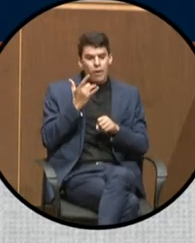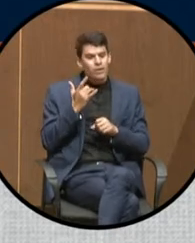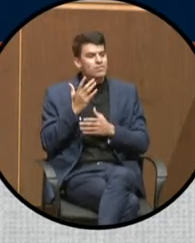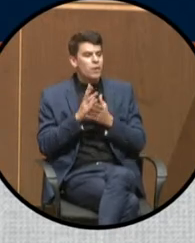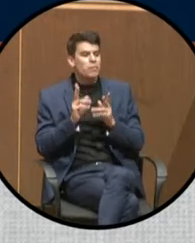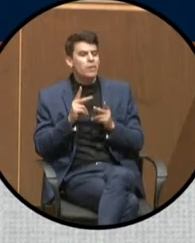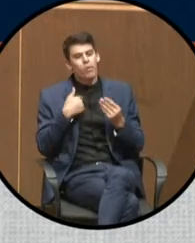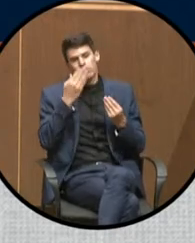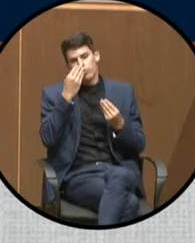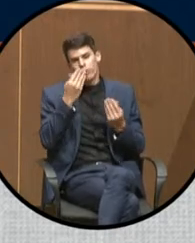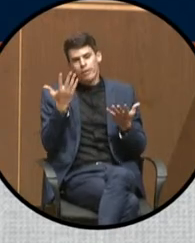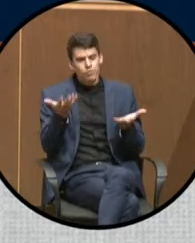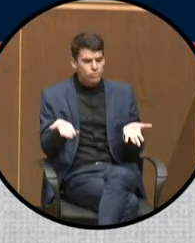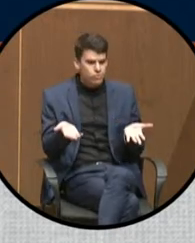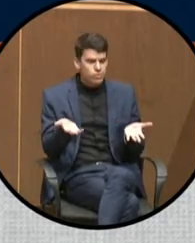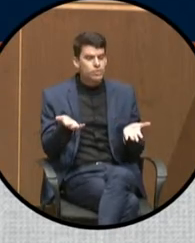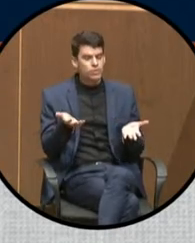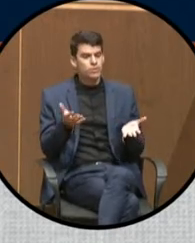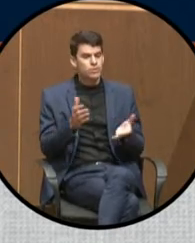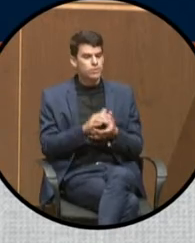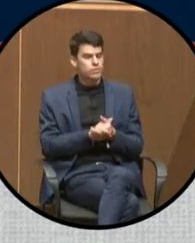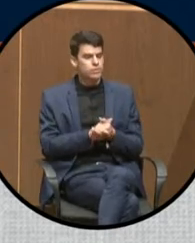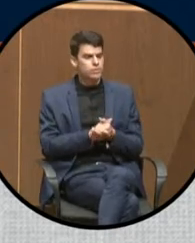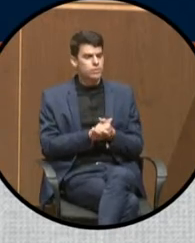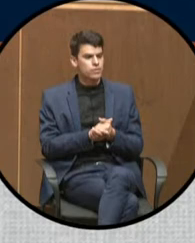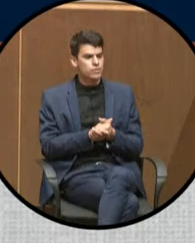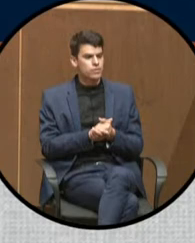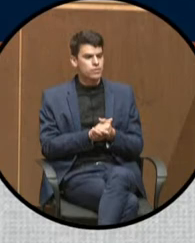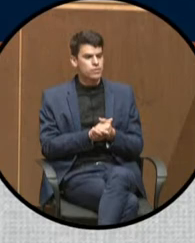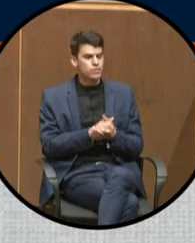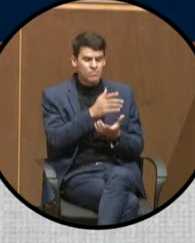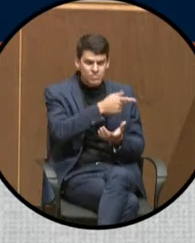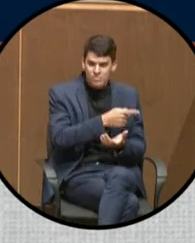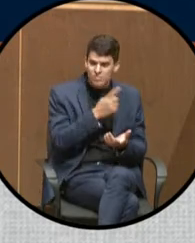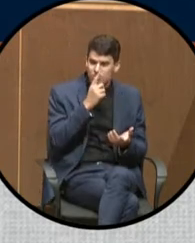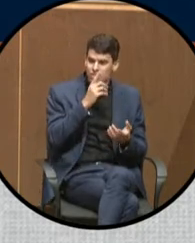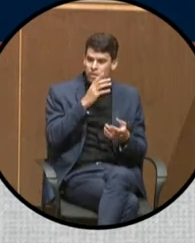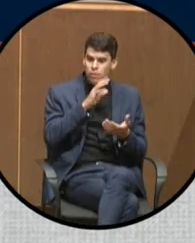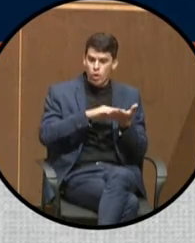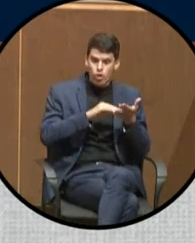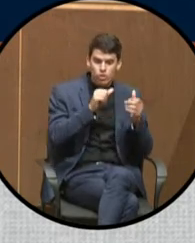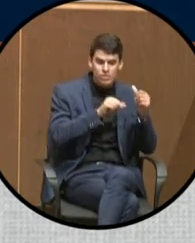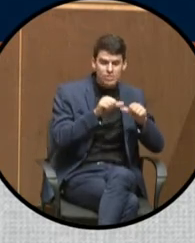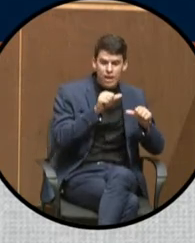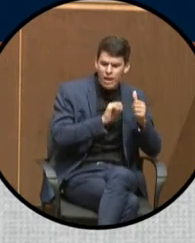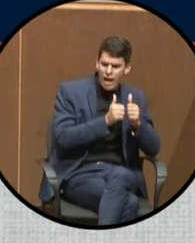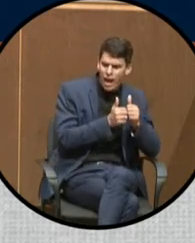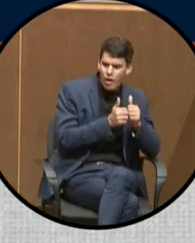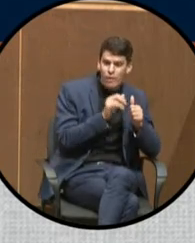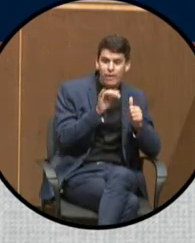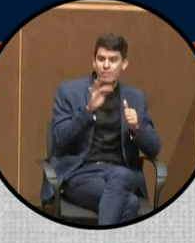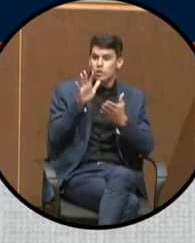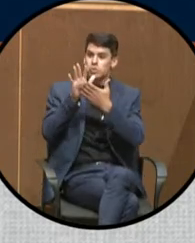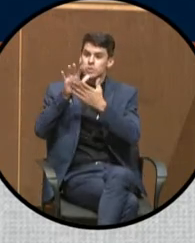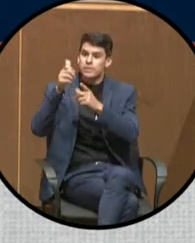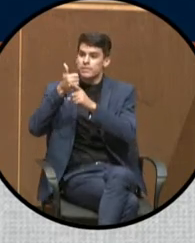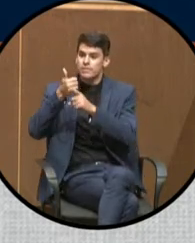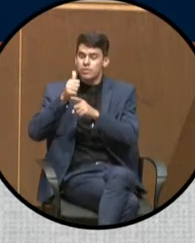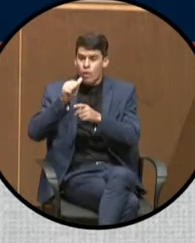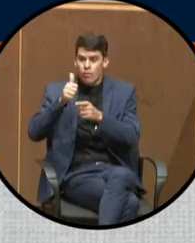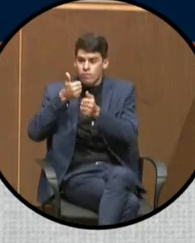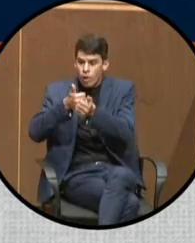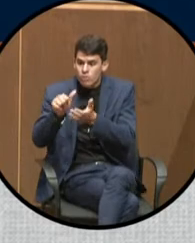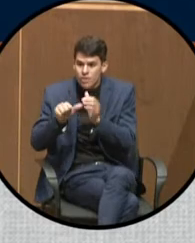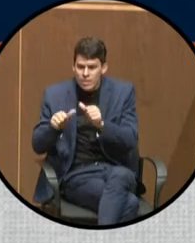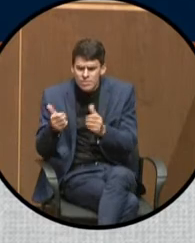their part. How is my son supposed to learn science if the schools won't even follow the science on masks? How can you teach